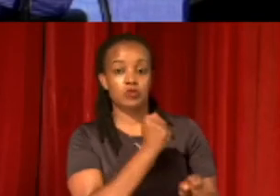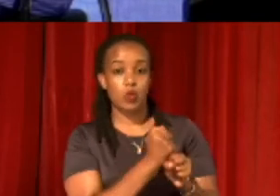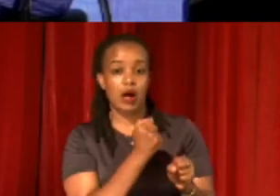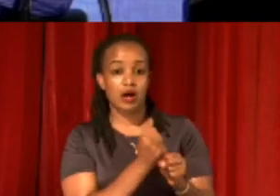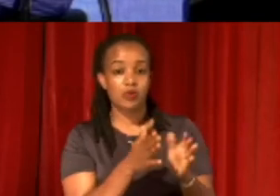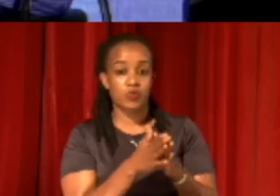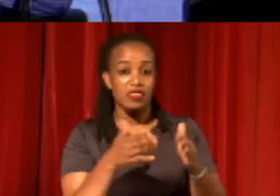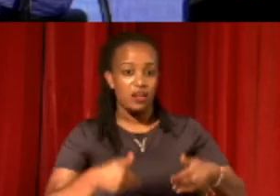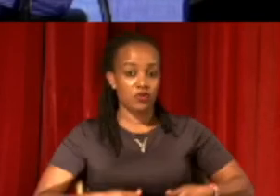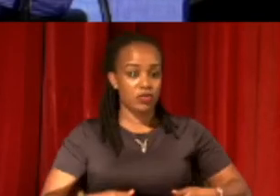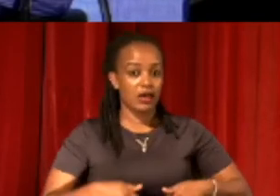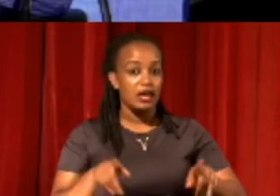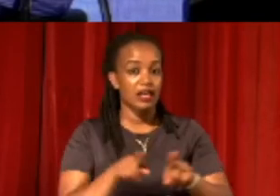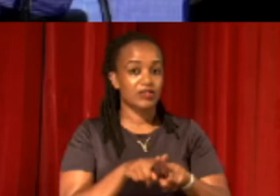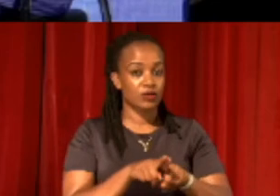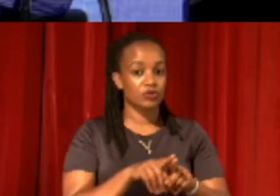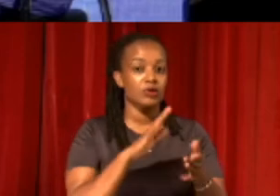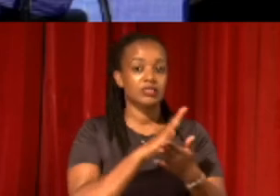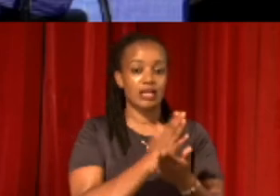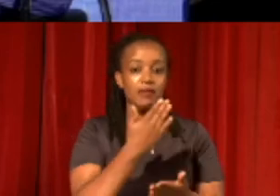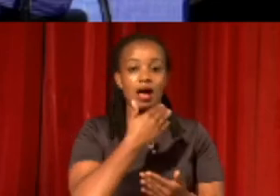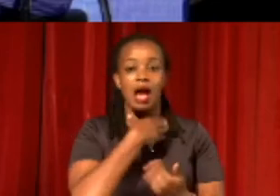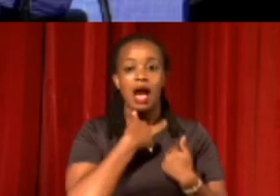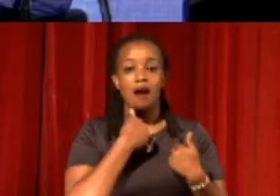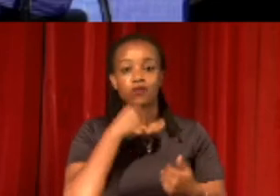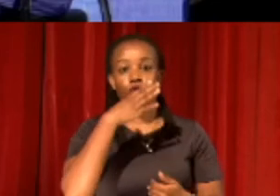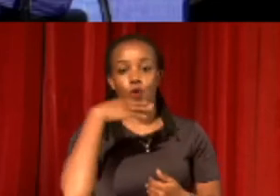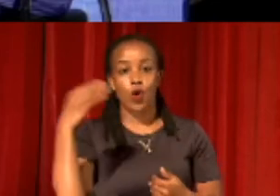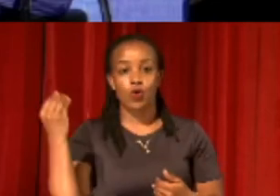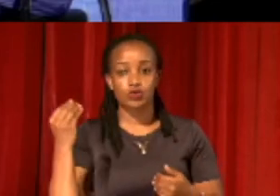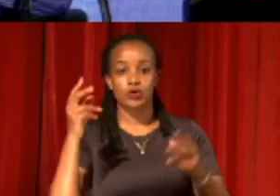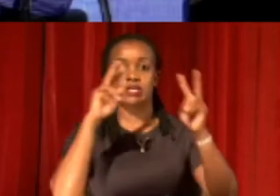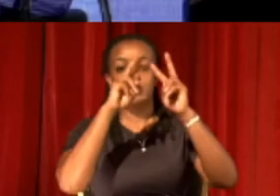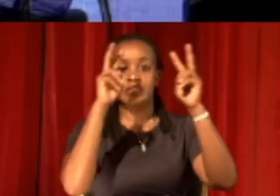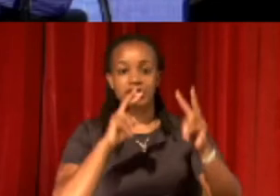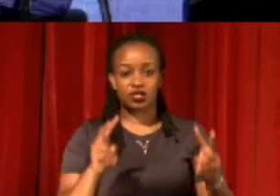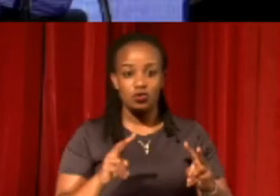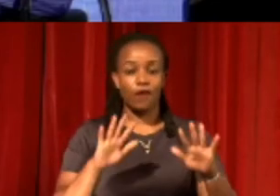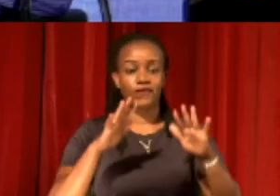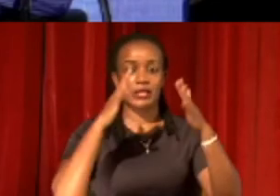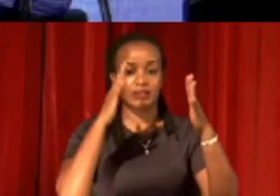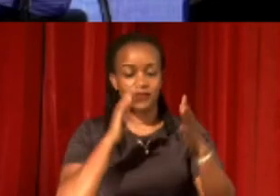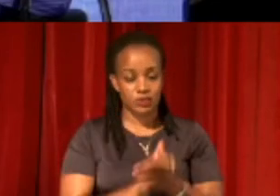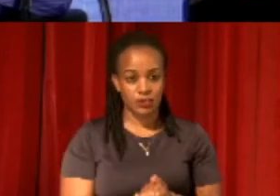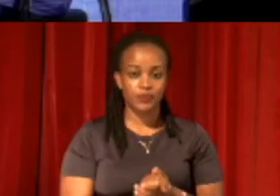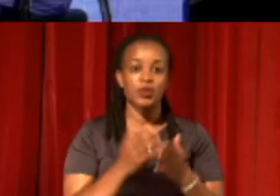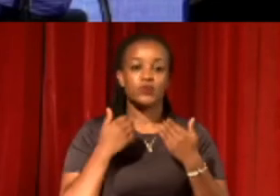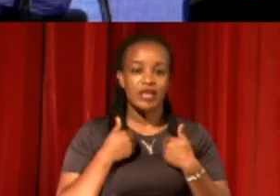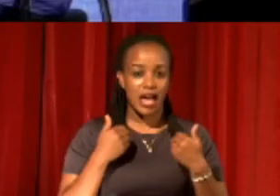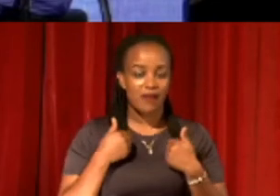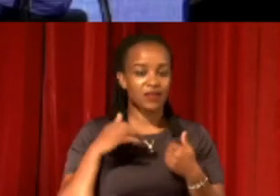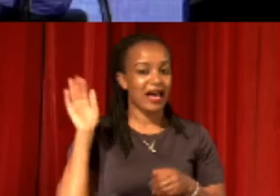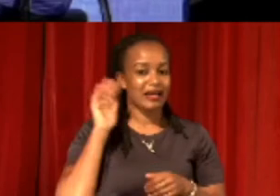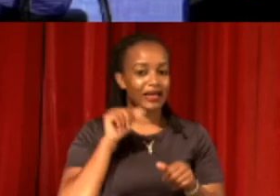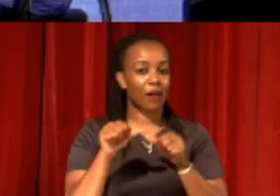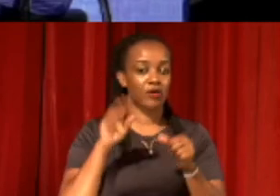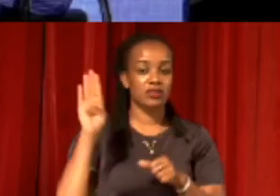And even taken some of them to international festivals. We've had the brand team, we've had the brand innovator.